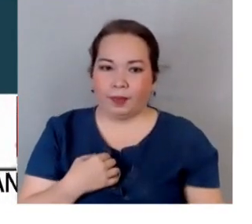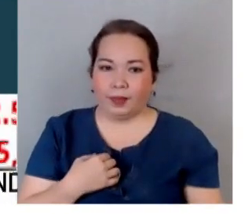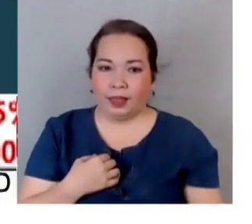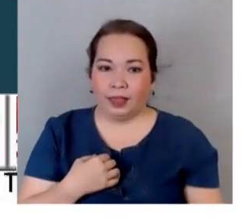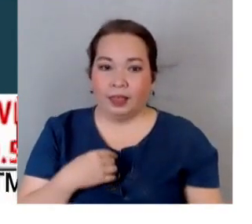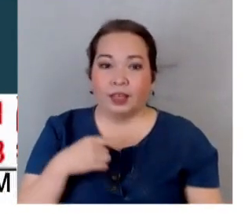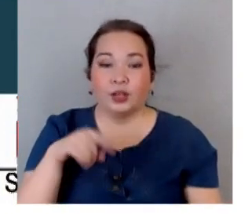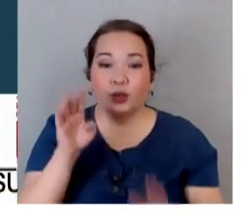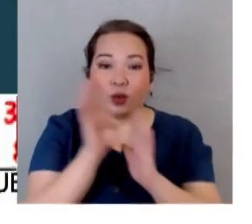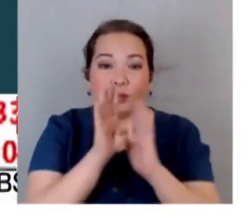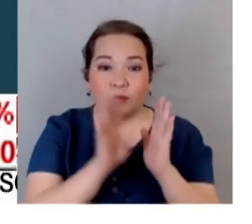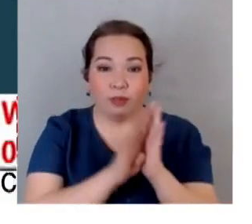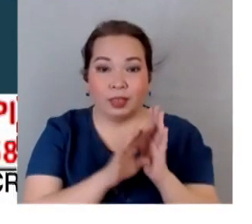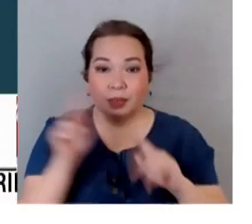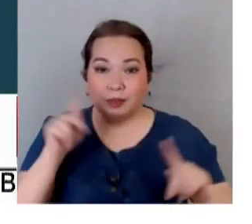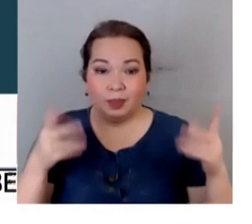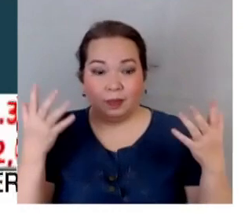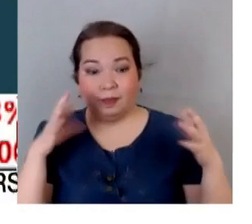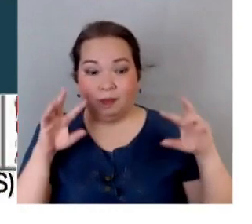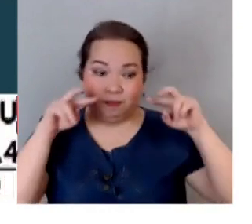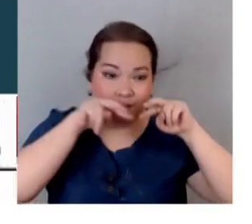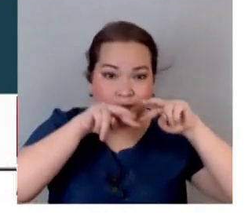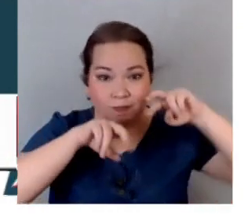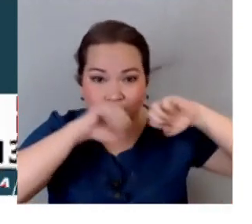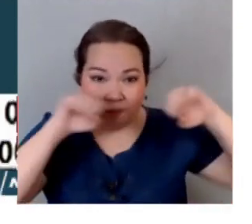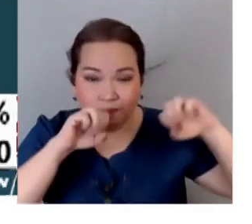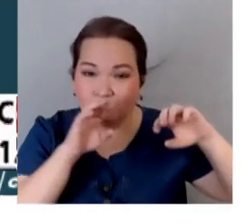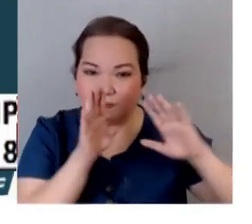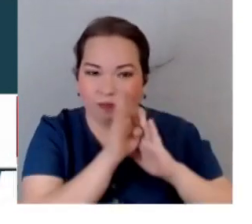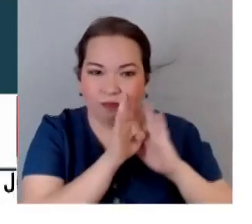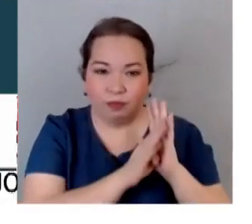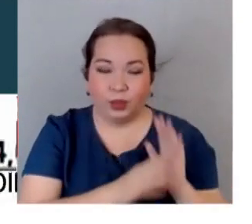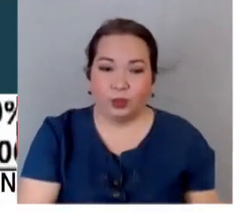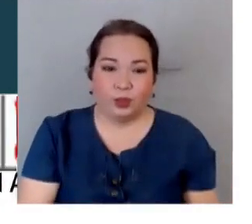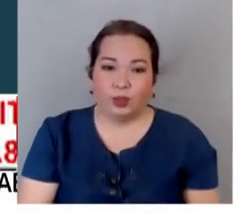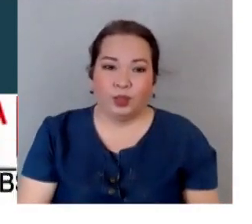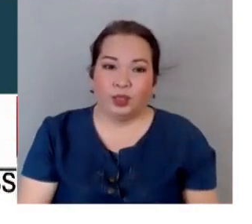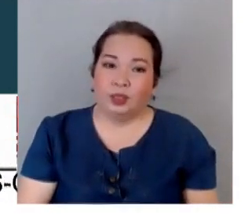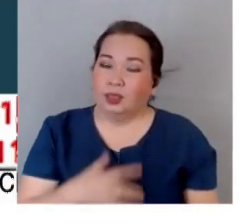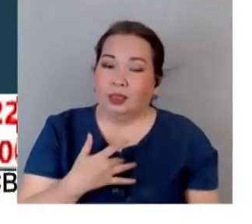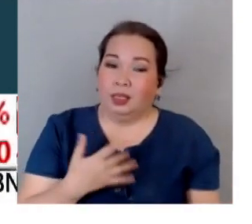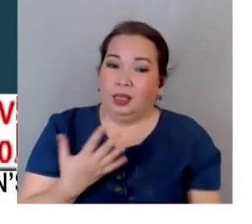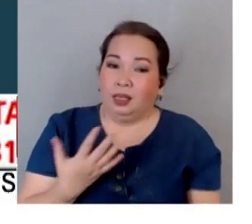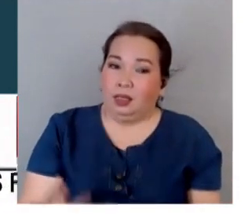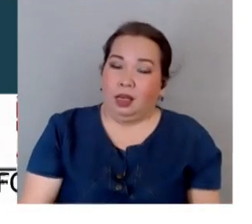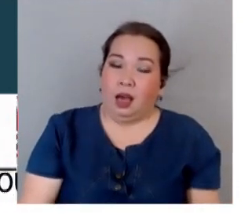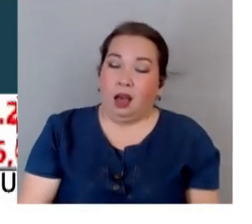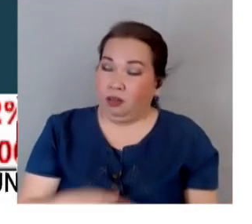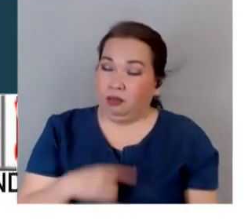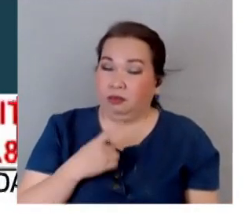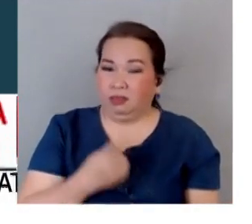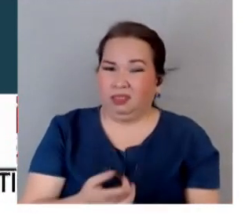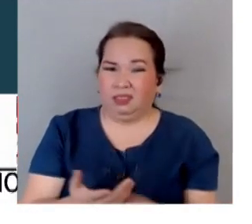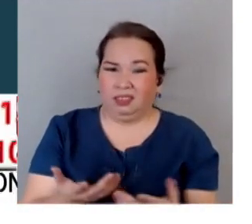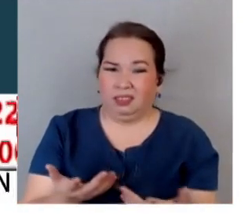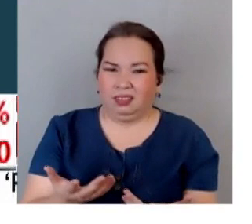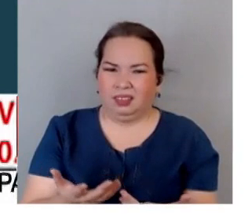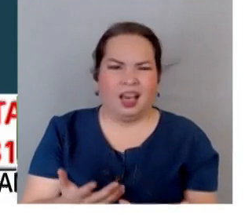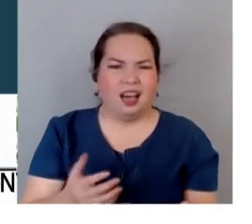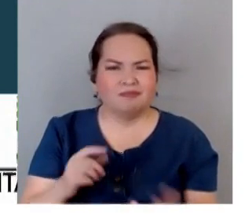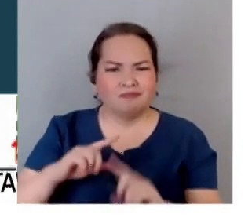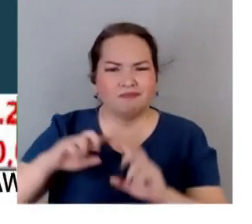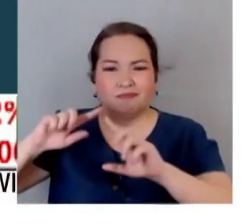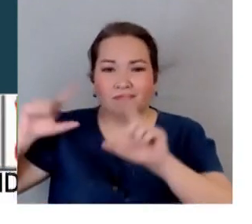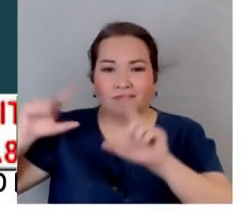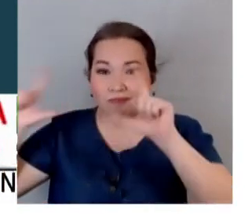yung bill na yan, no? The thing is, kasi I really do not believe in red tagging. I